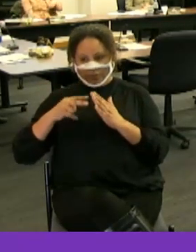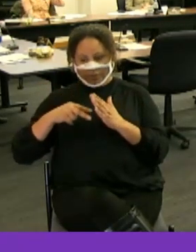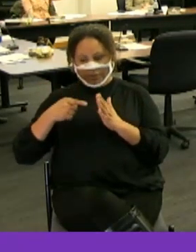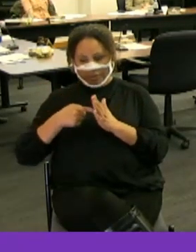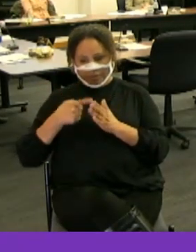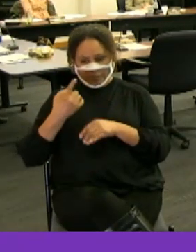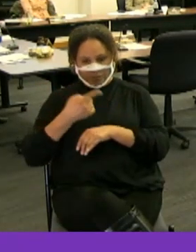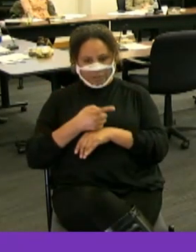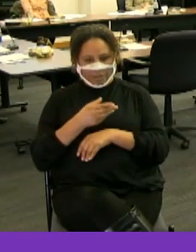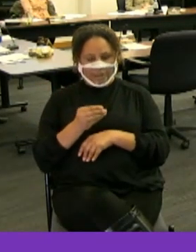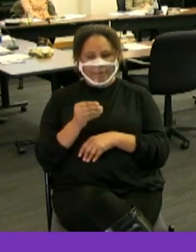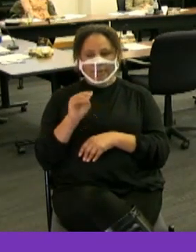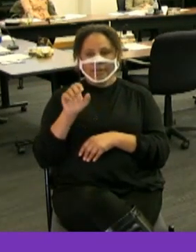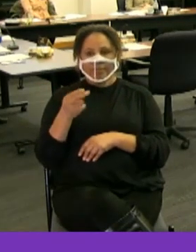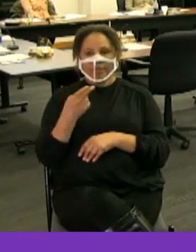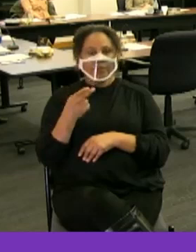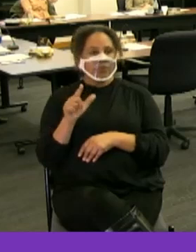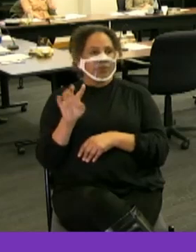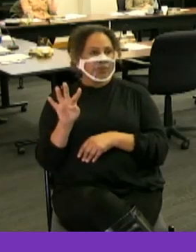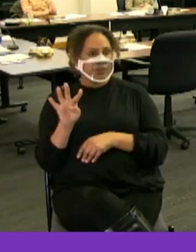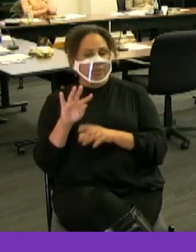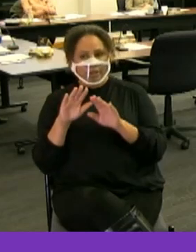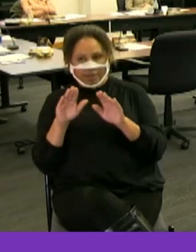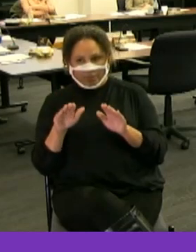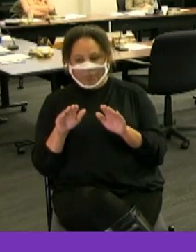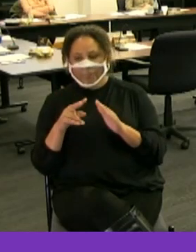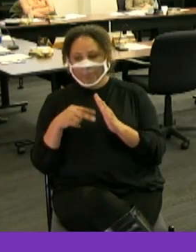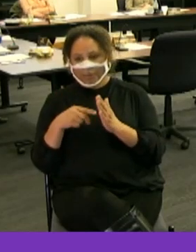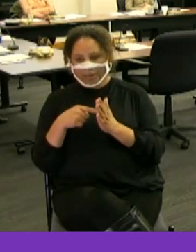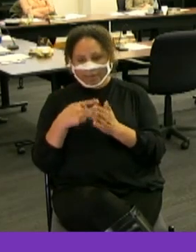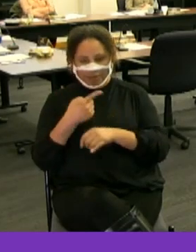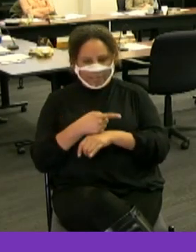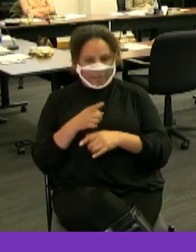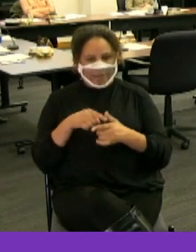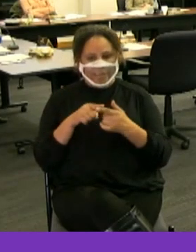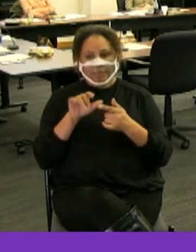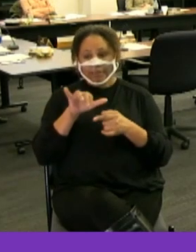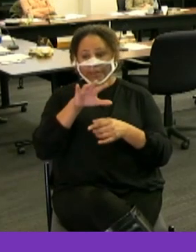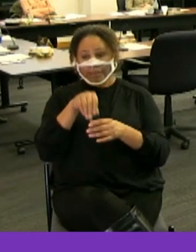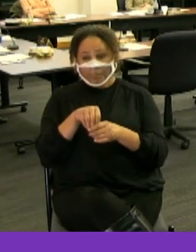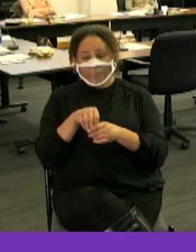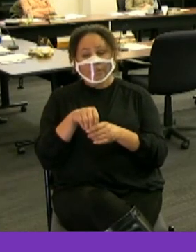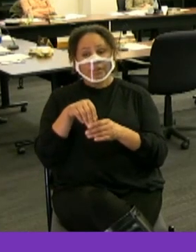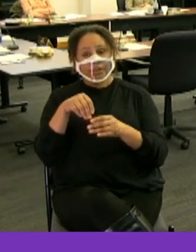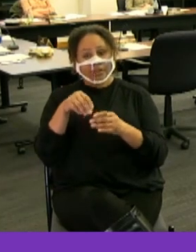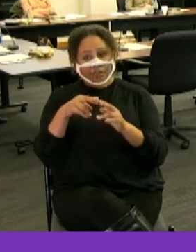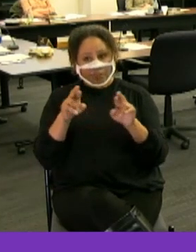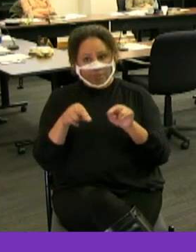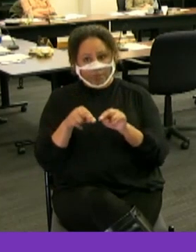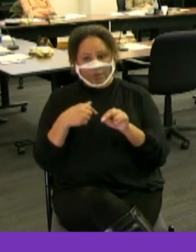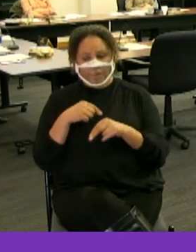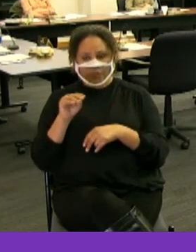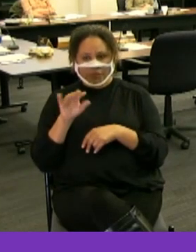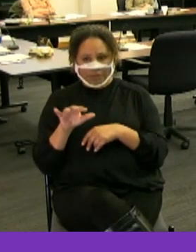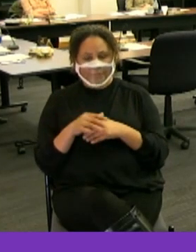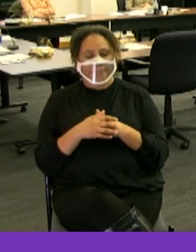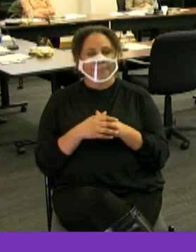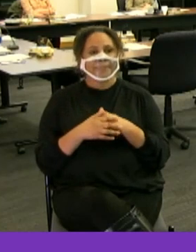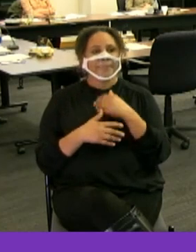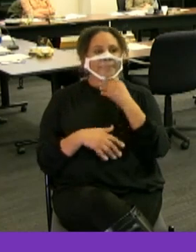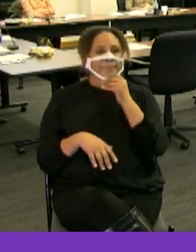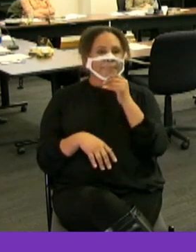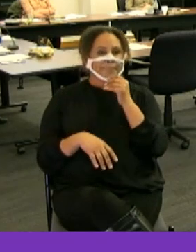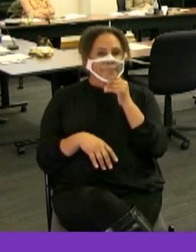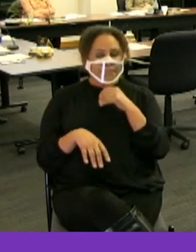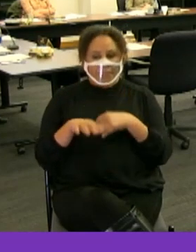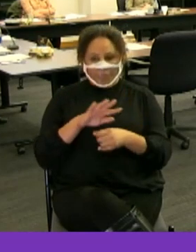a House third reading deadline. And that will be inclusive too in the report that I will share with you.